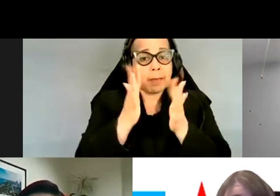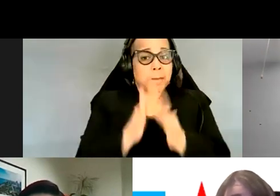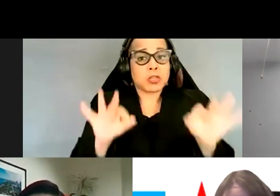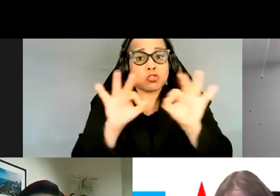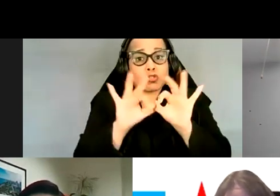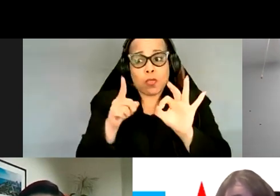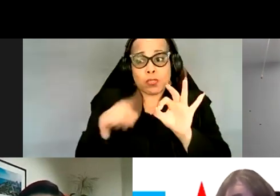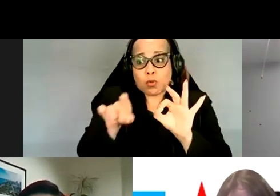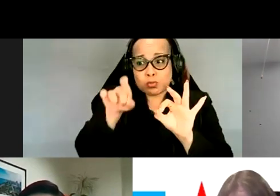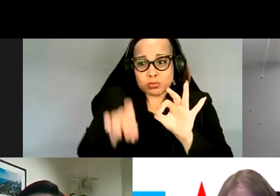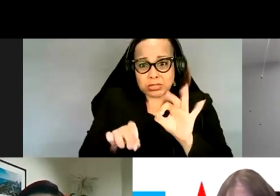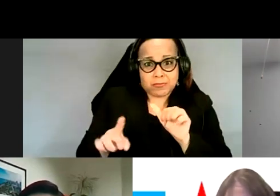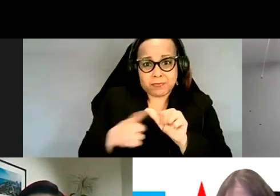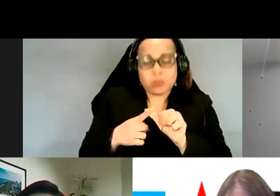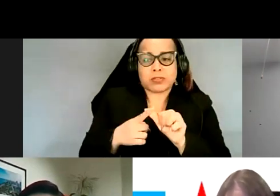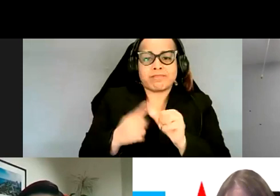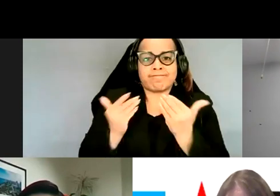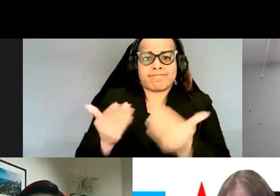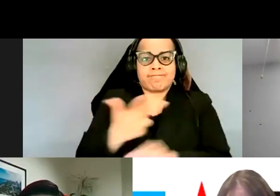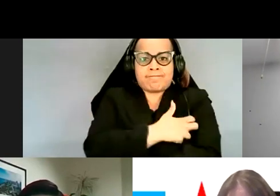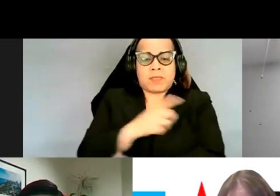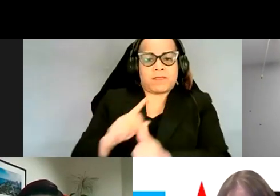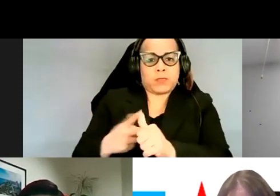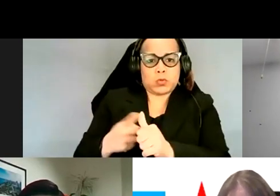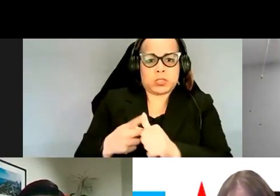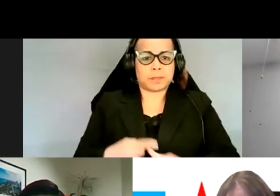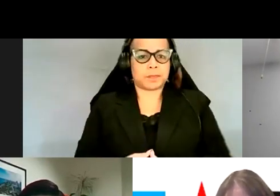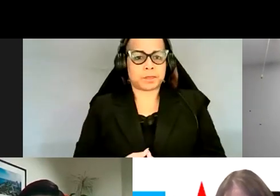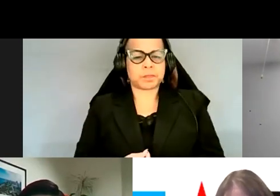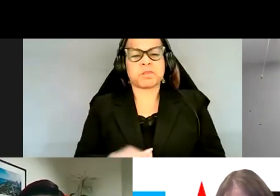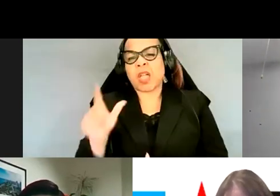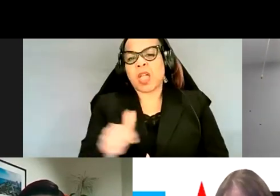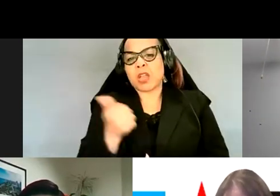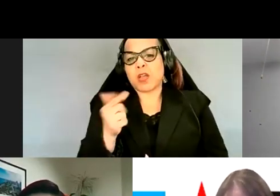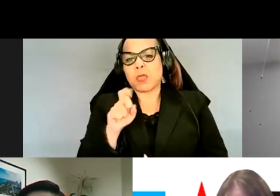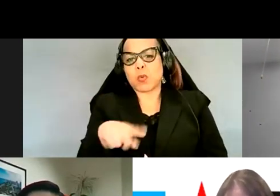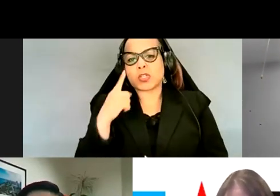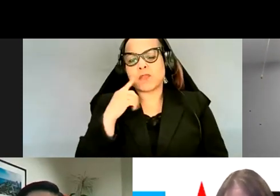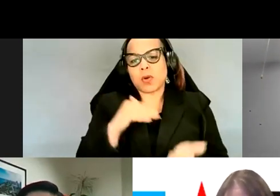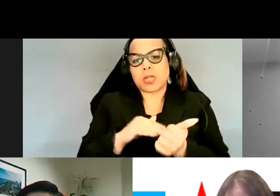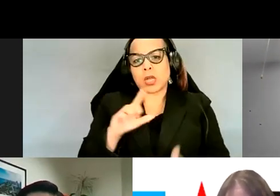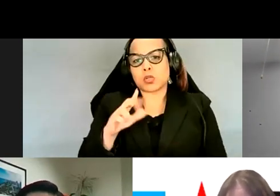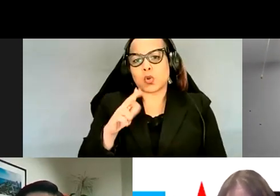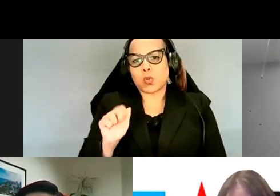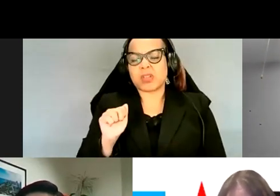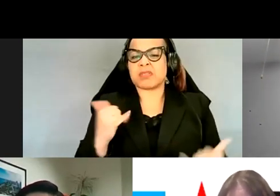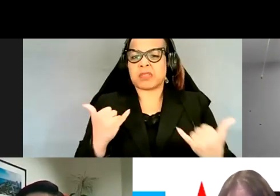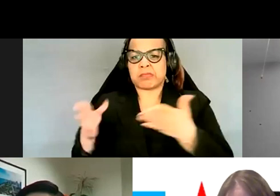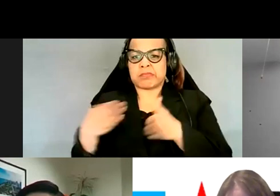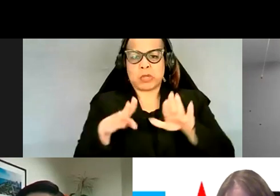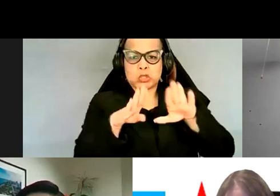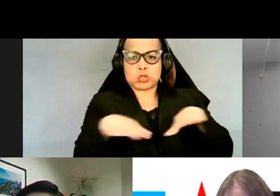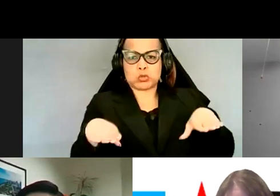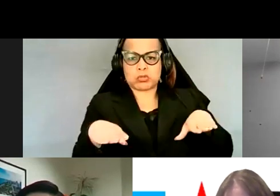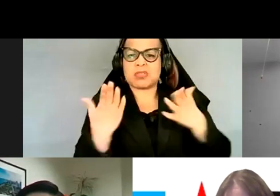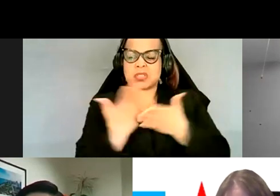that need it the first get it first. And another question for you, Dr. Luna, can you talk about children? So there have been